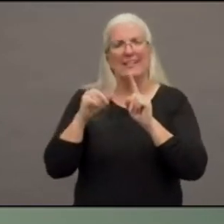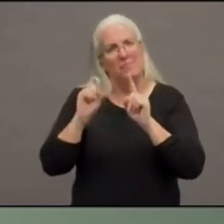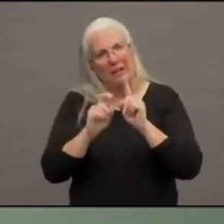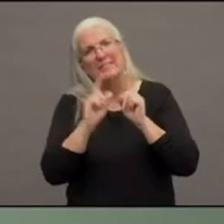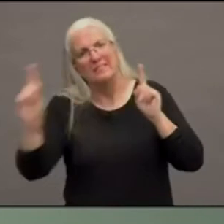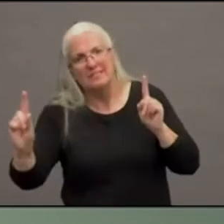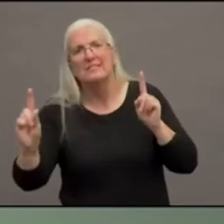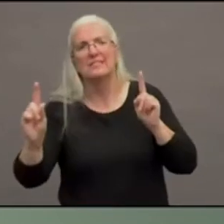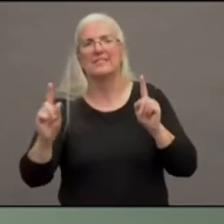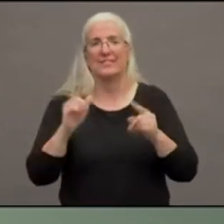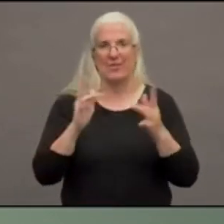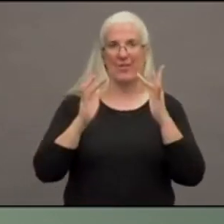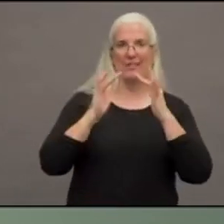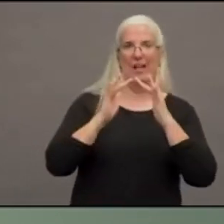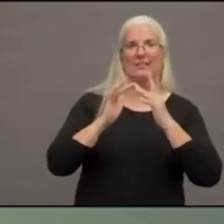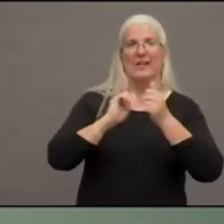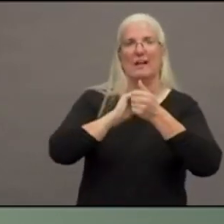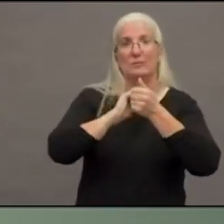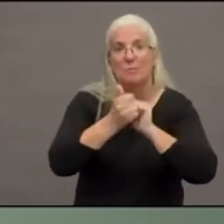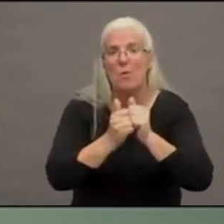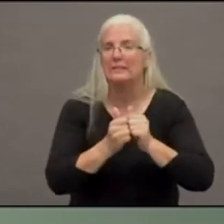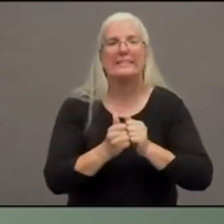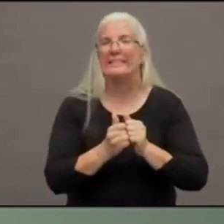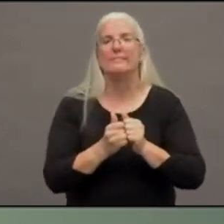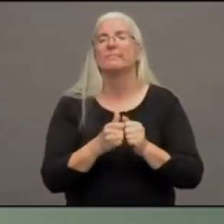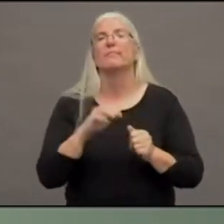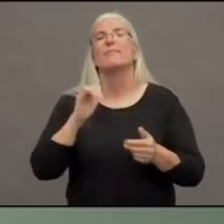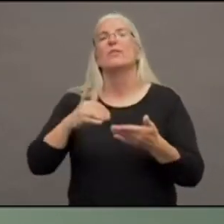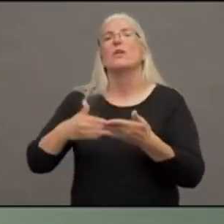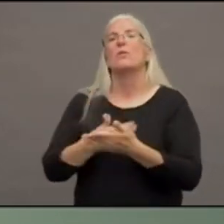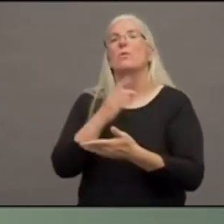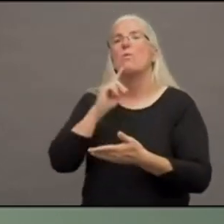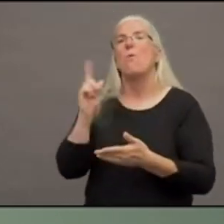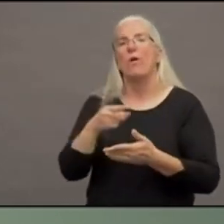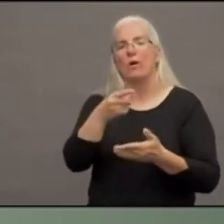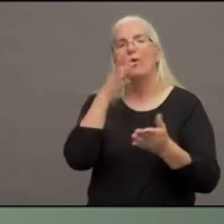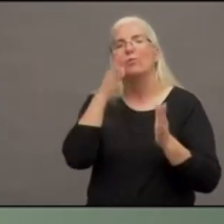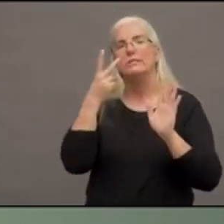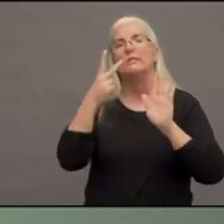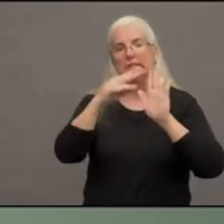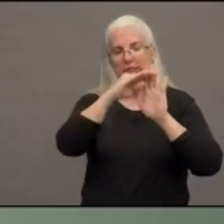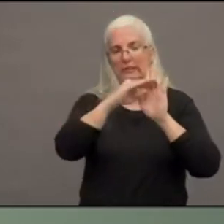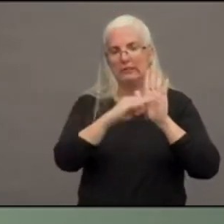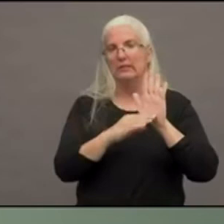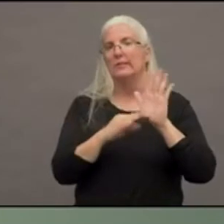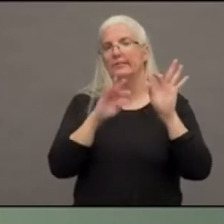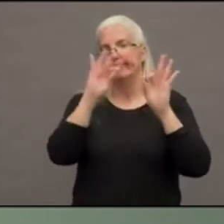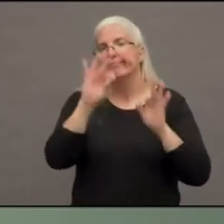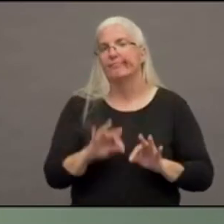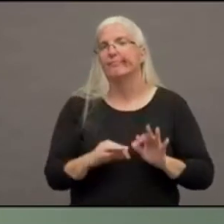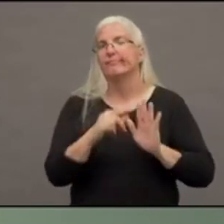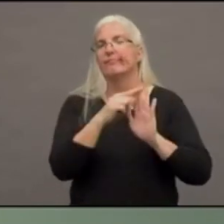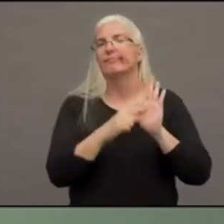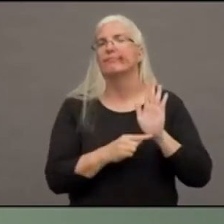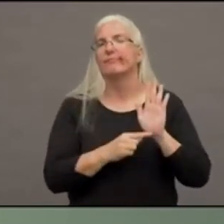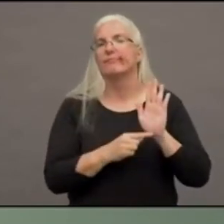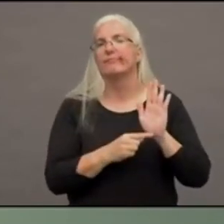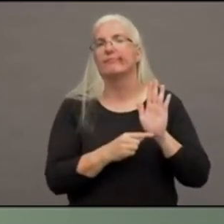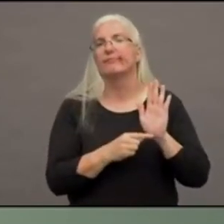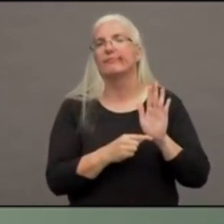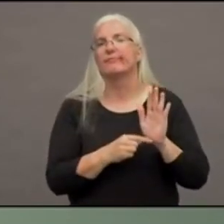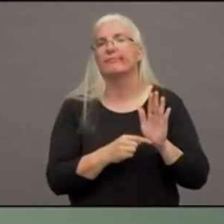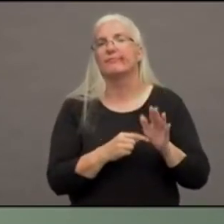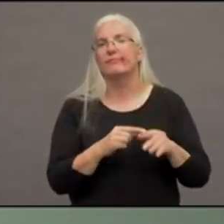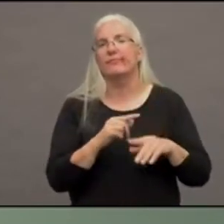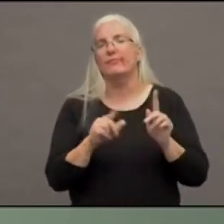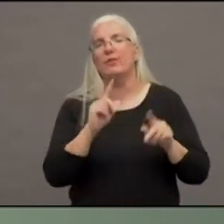through the order and through the guidance that's being issued related to the order. But really, if you